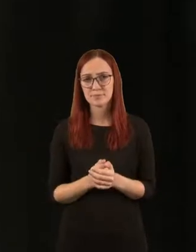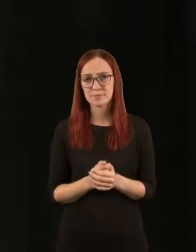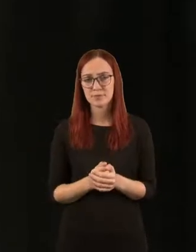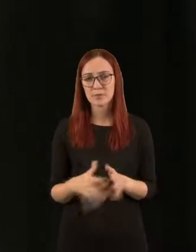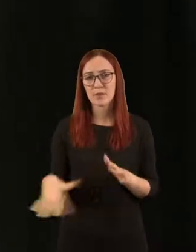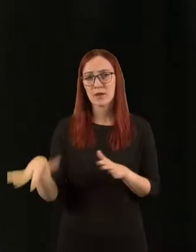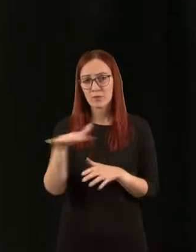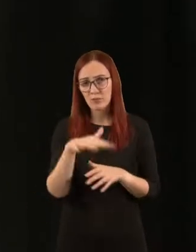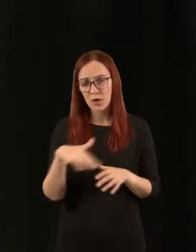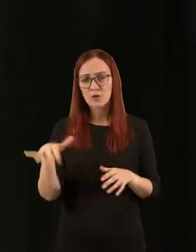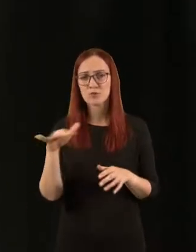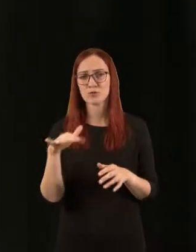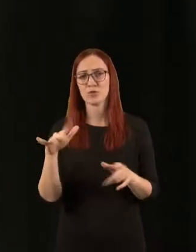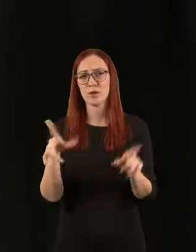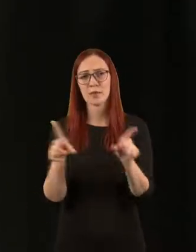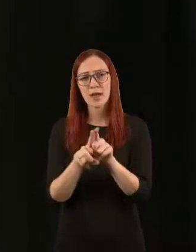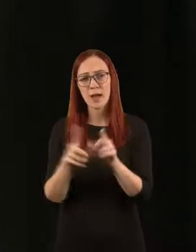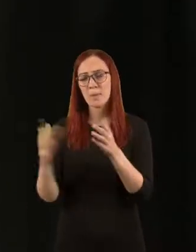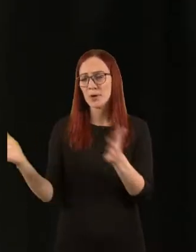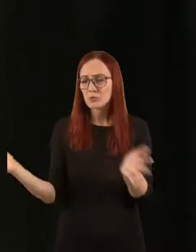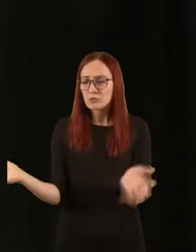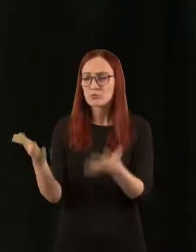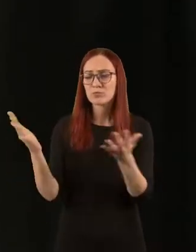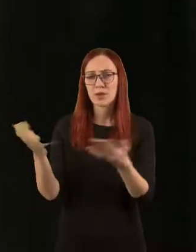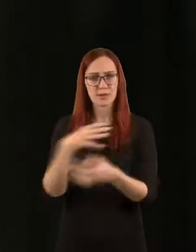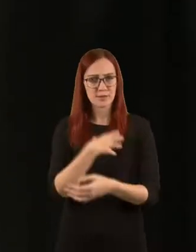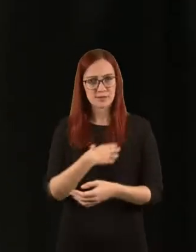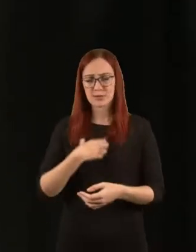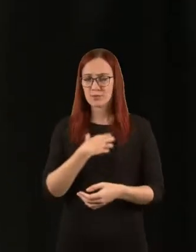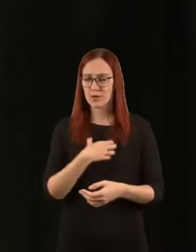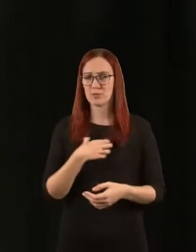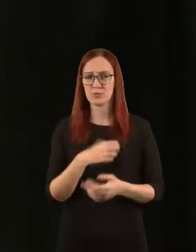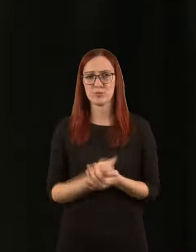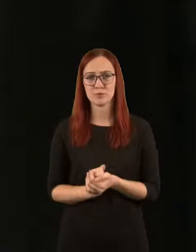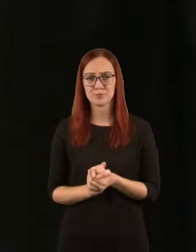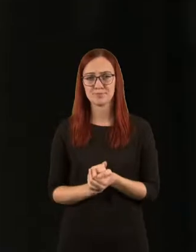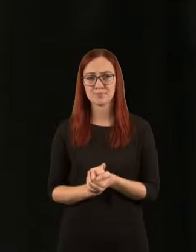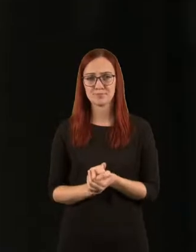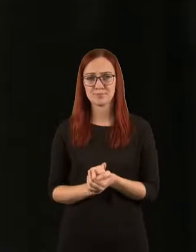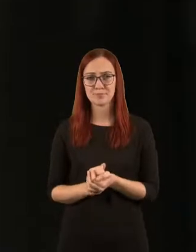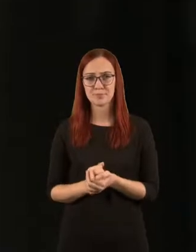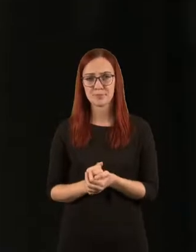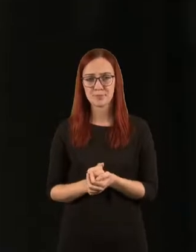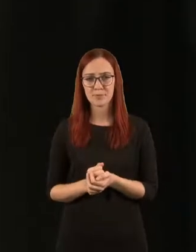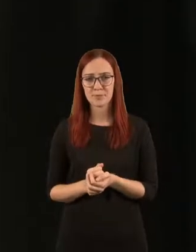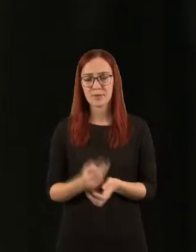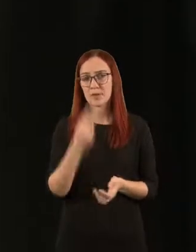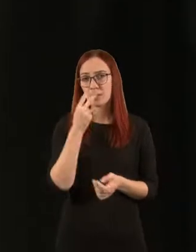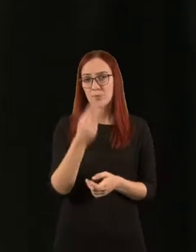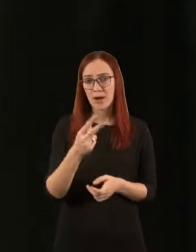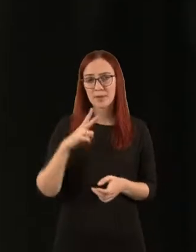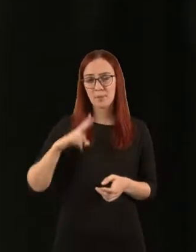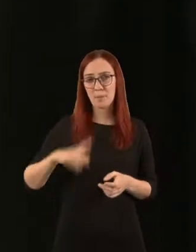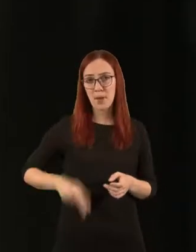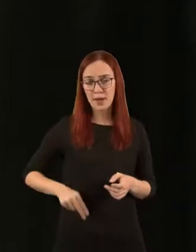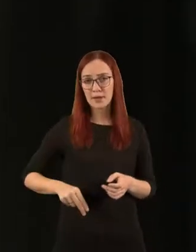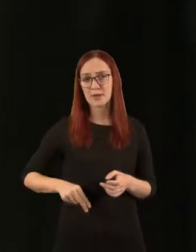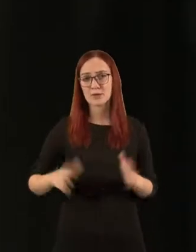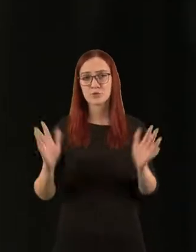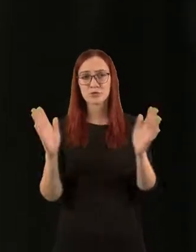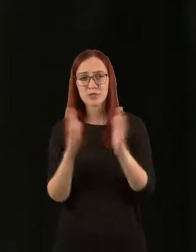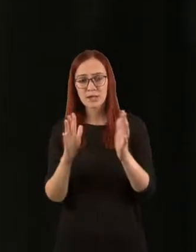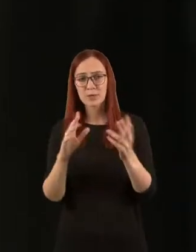the most important part of our economy. And finally, public at large. We need support from the public, from our